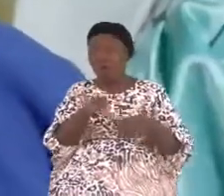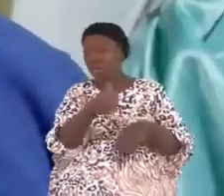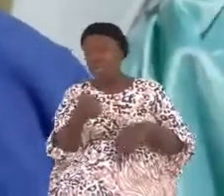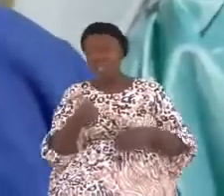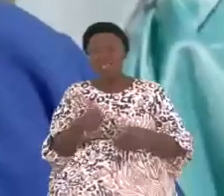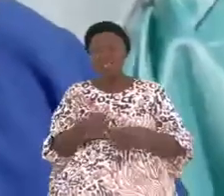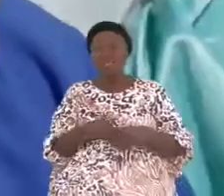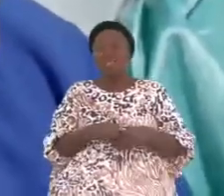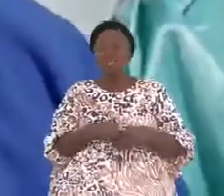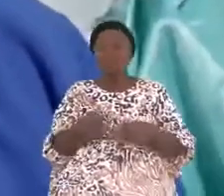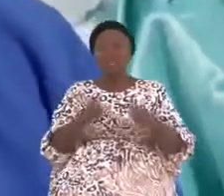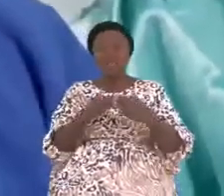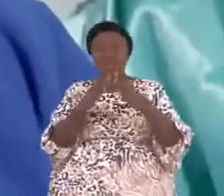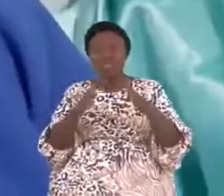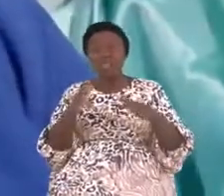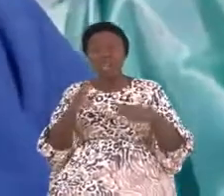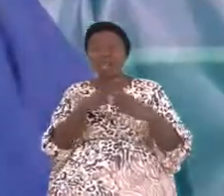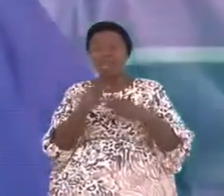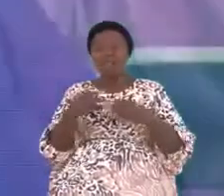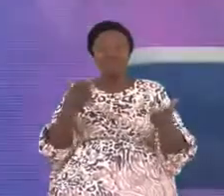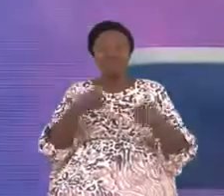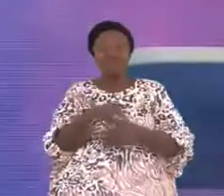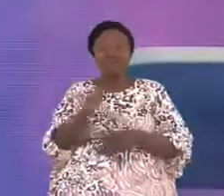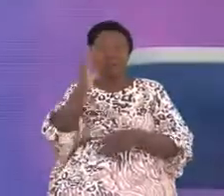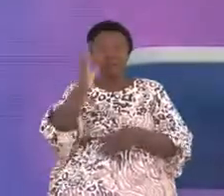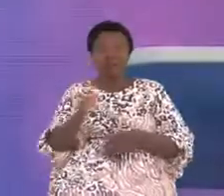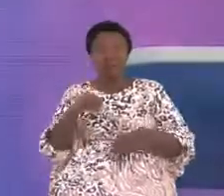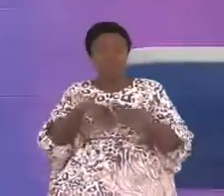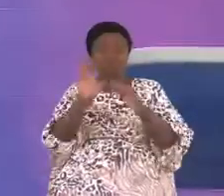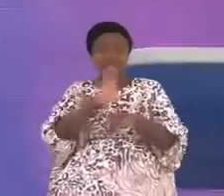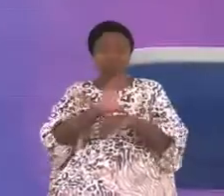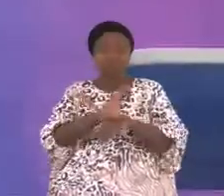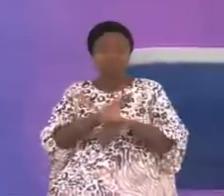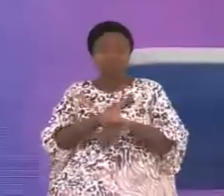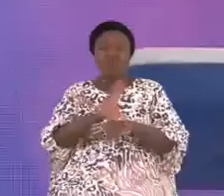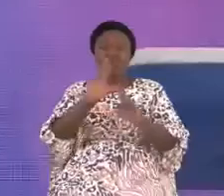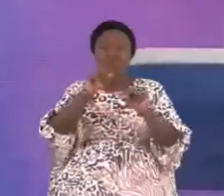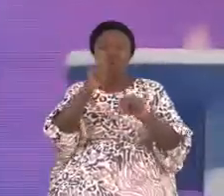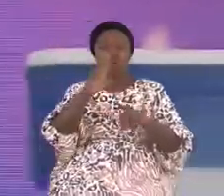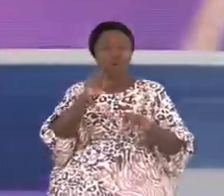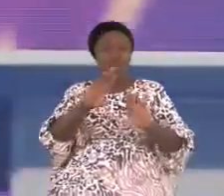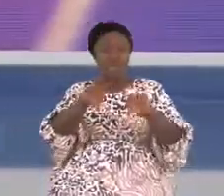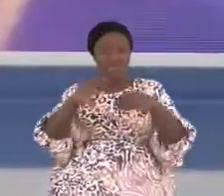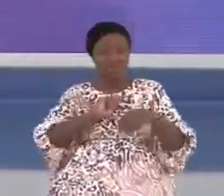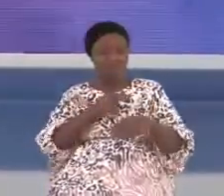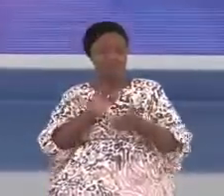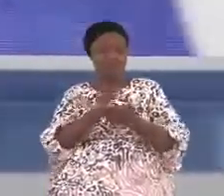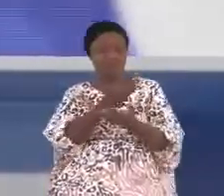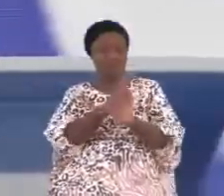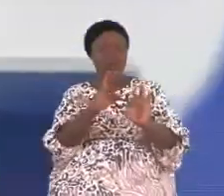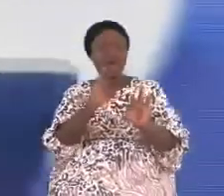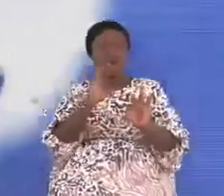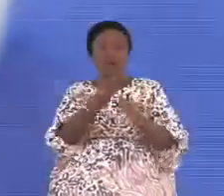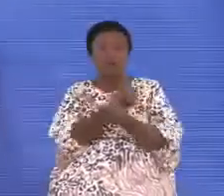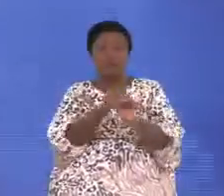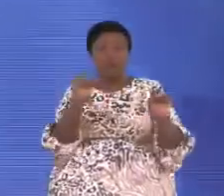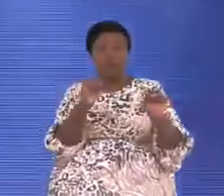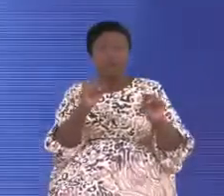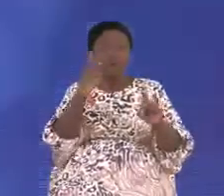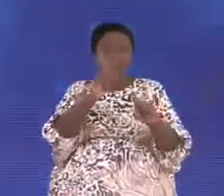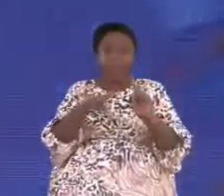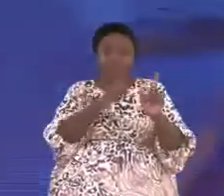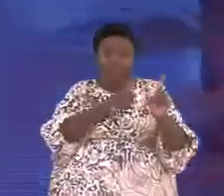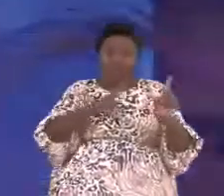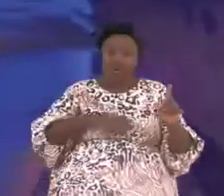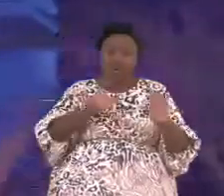a church, anyone, priest, cannot give us that salvation. But the Lord can give us that